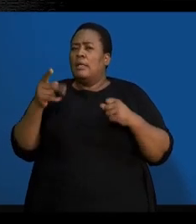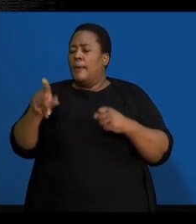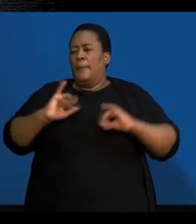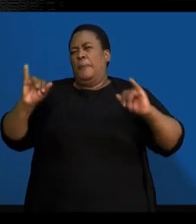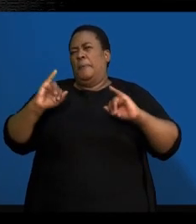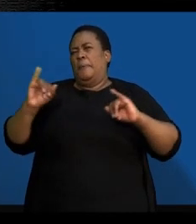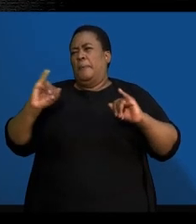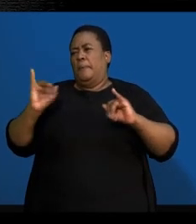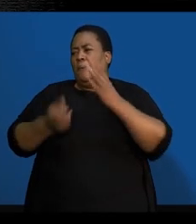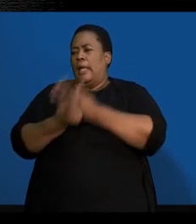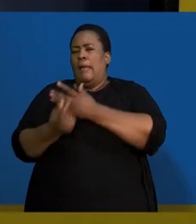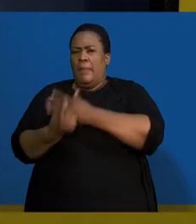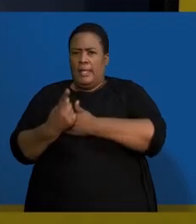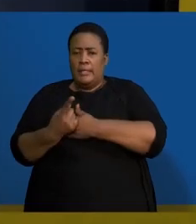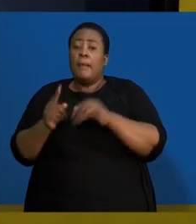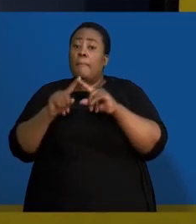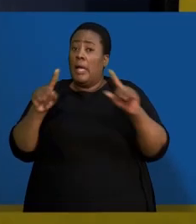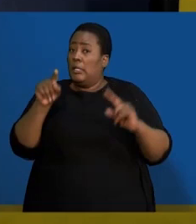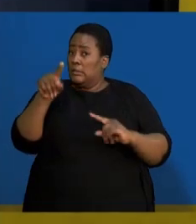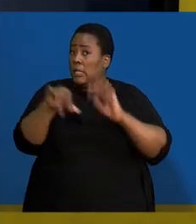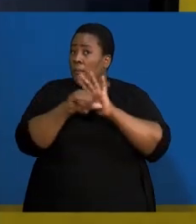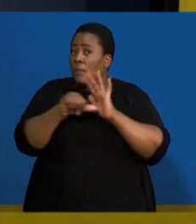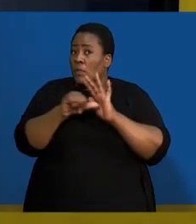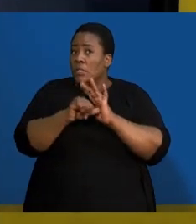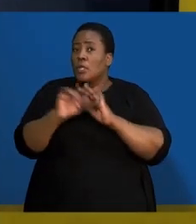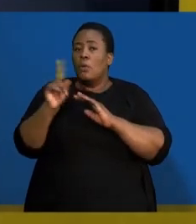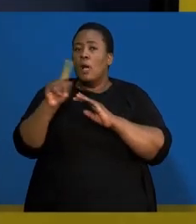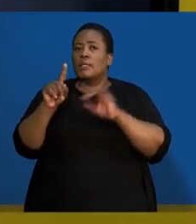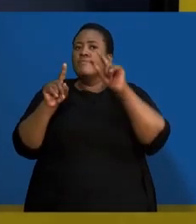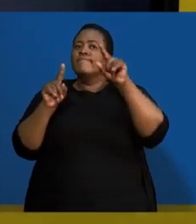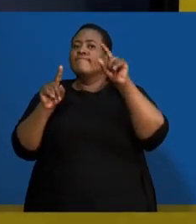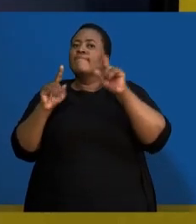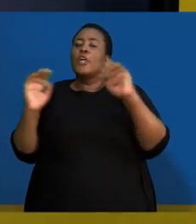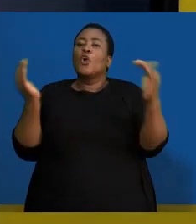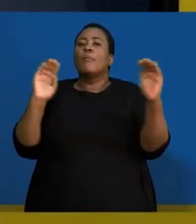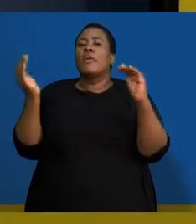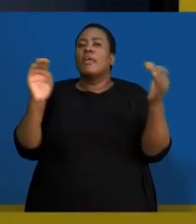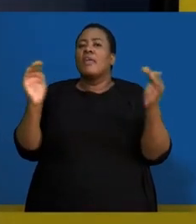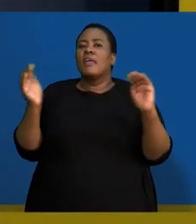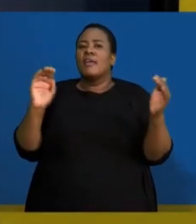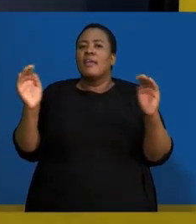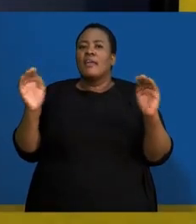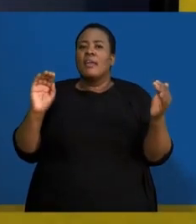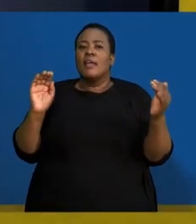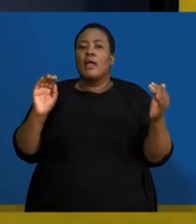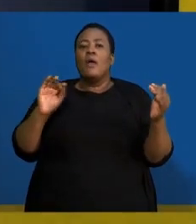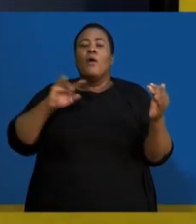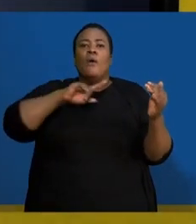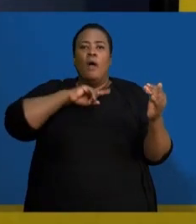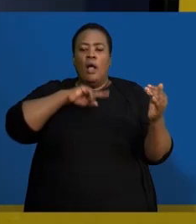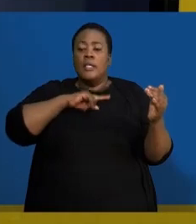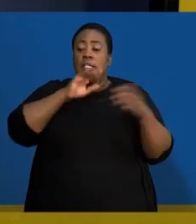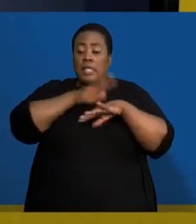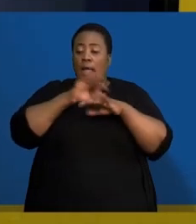on here. Okay, but what is very important is this comparison. Because again, you will have read the questions and you